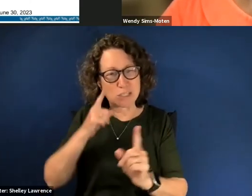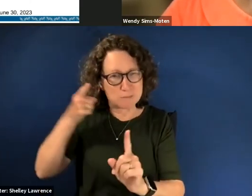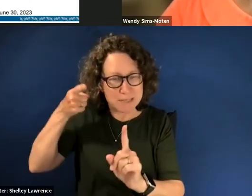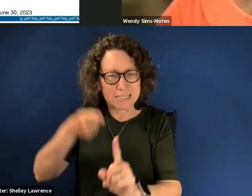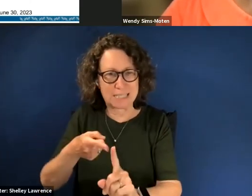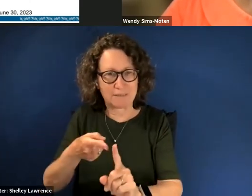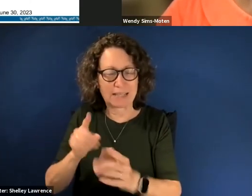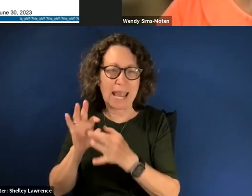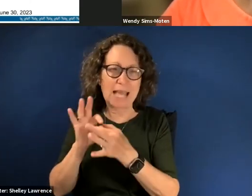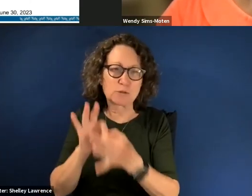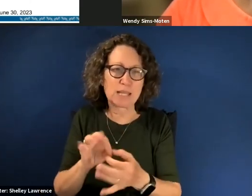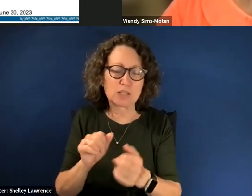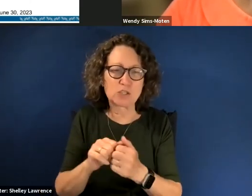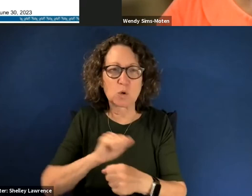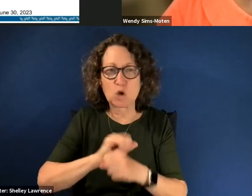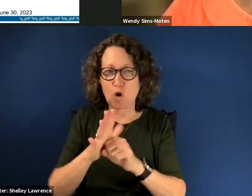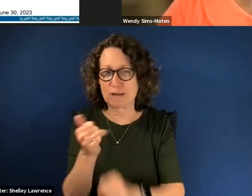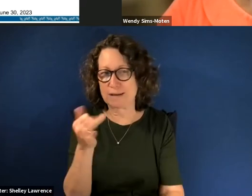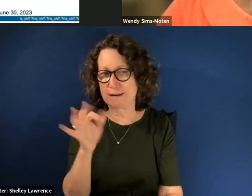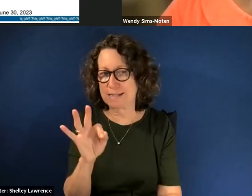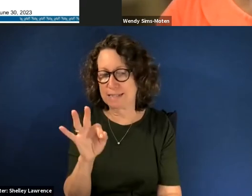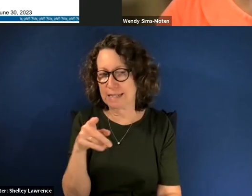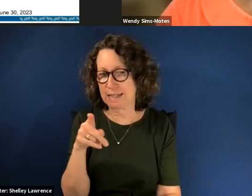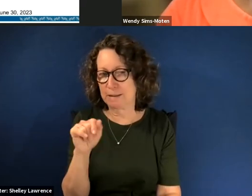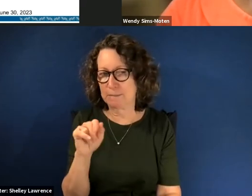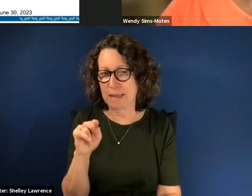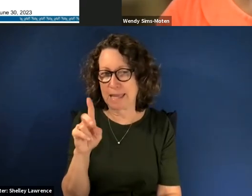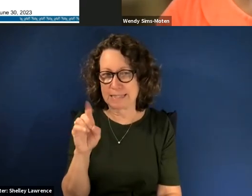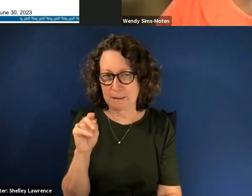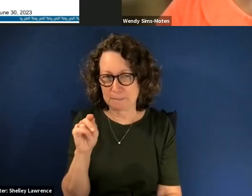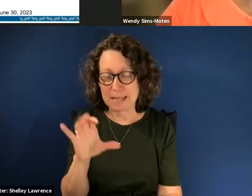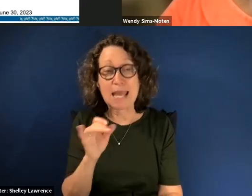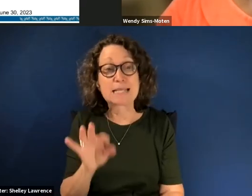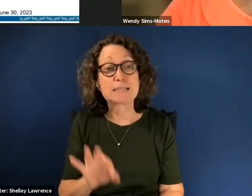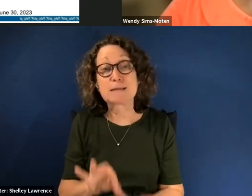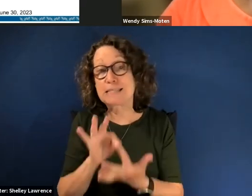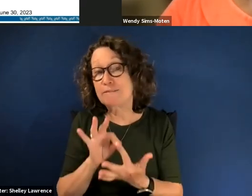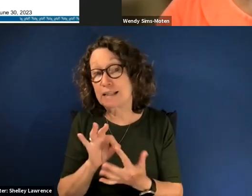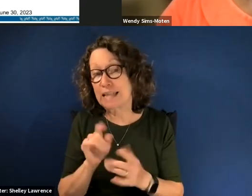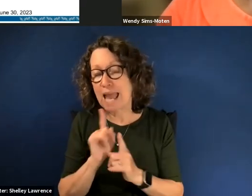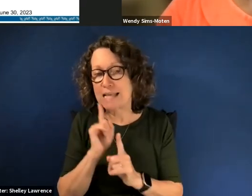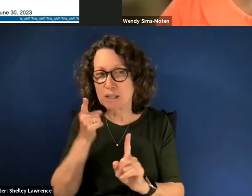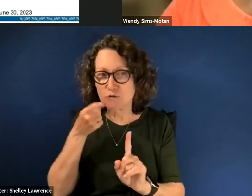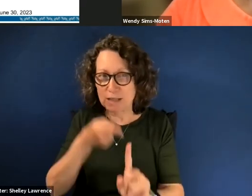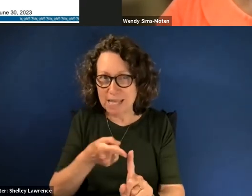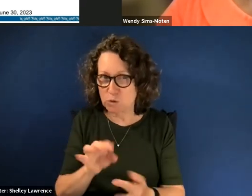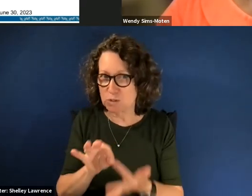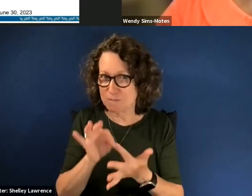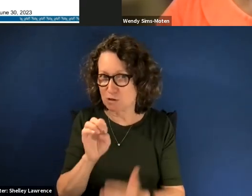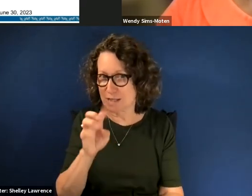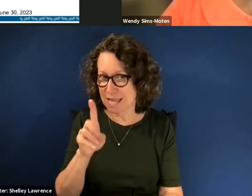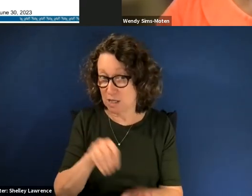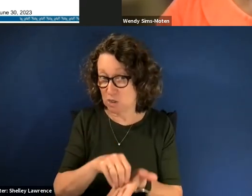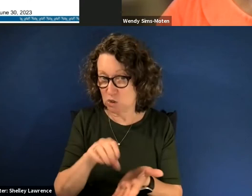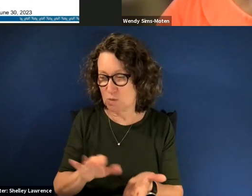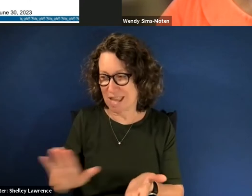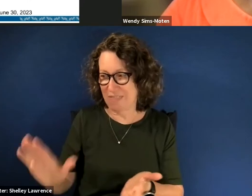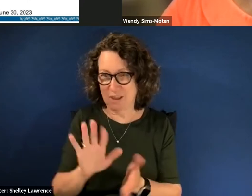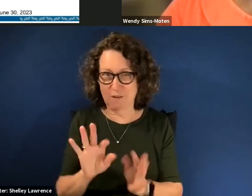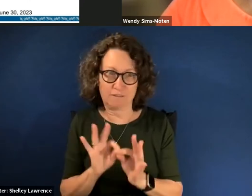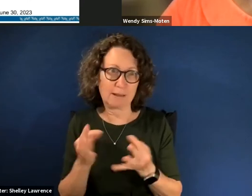it relates to the COVID-19 pandemic, and specifically as it relates to special ed students and their